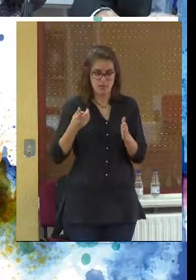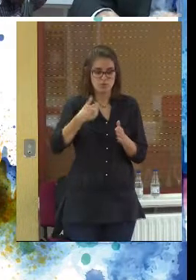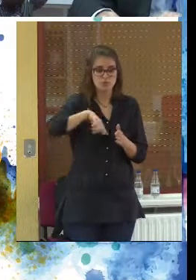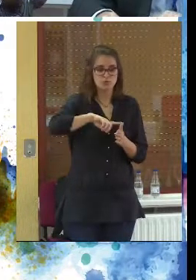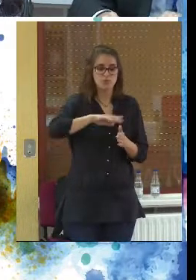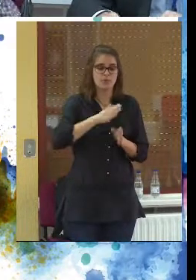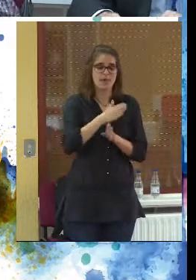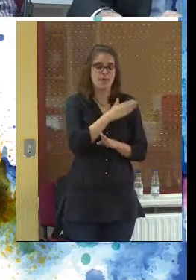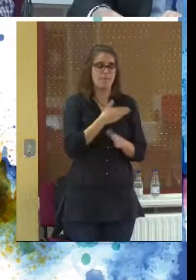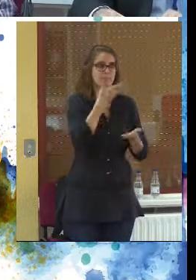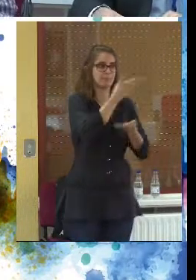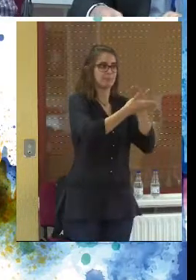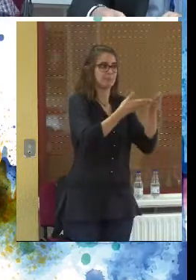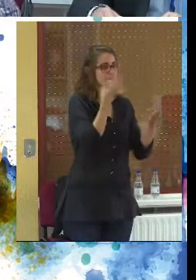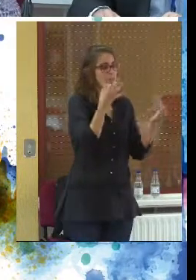who